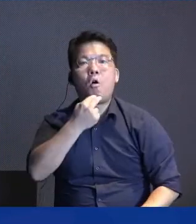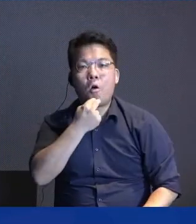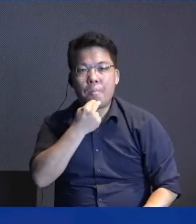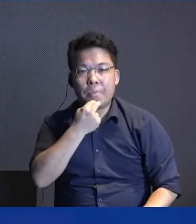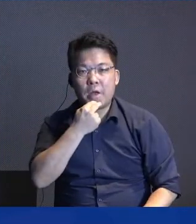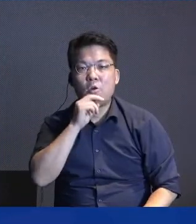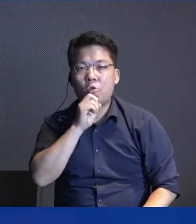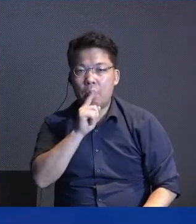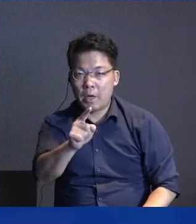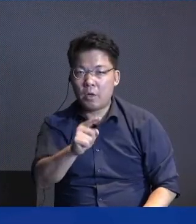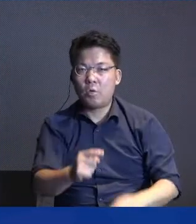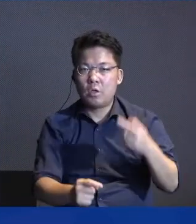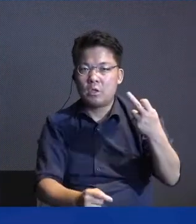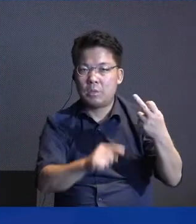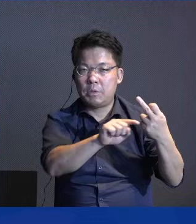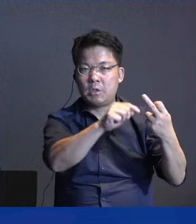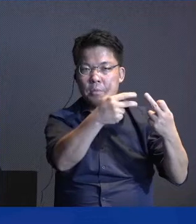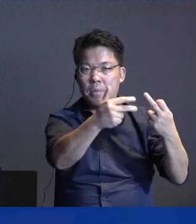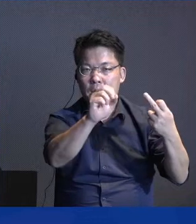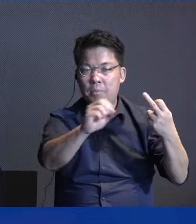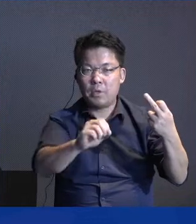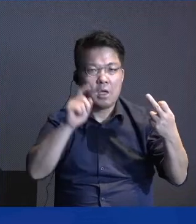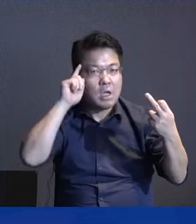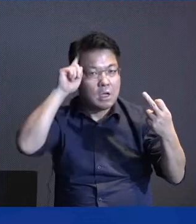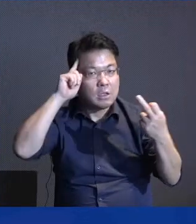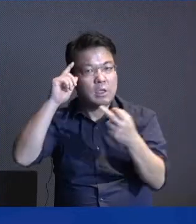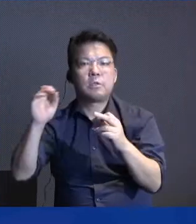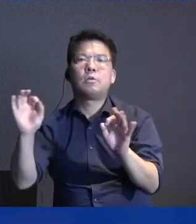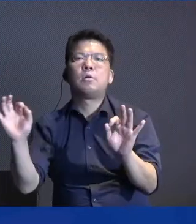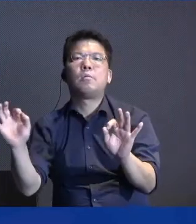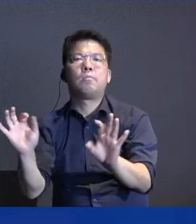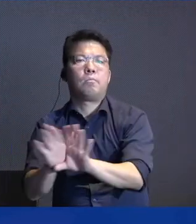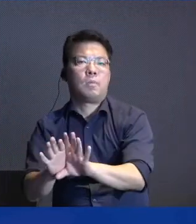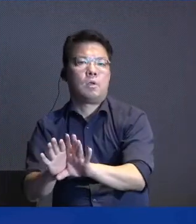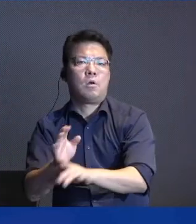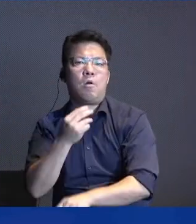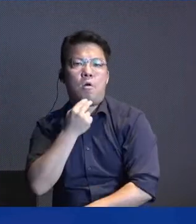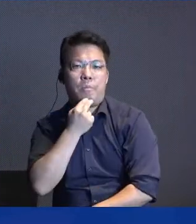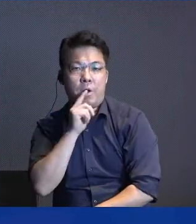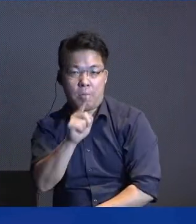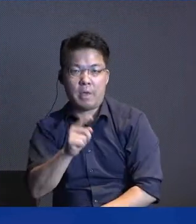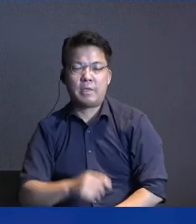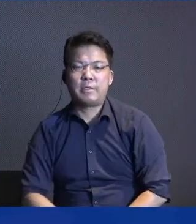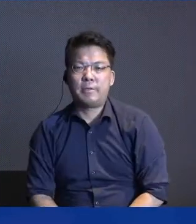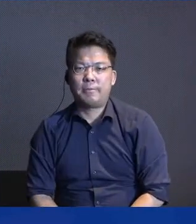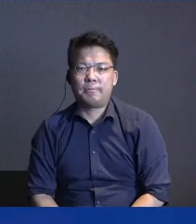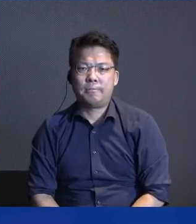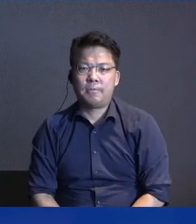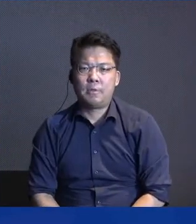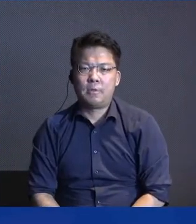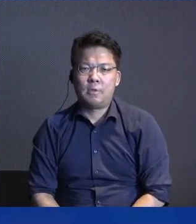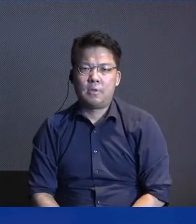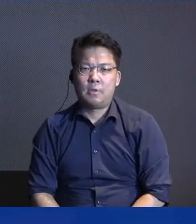have no stress at all. So in total, about 40%, a little over